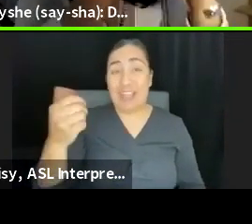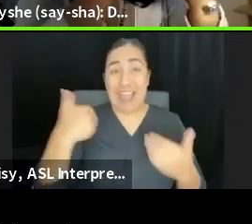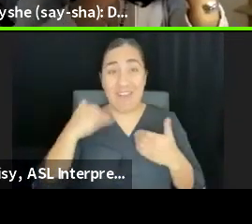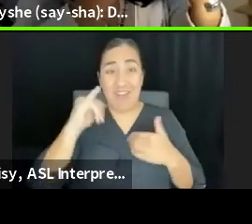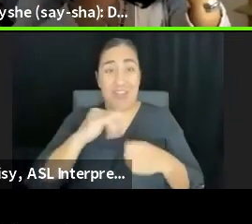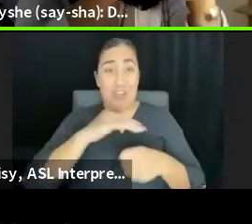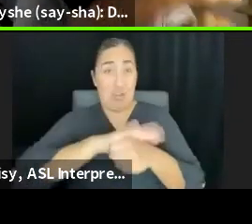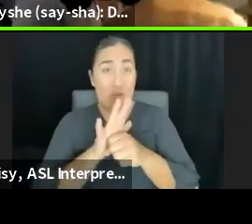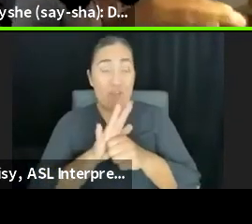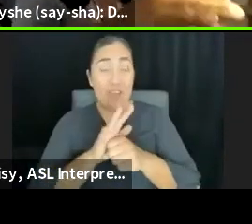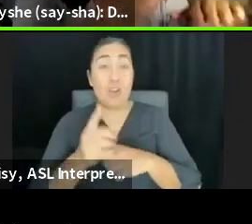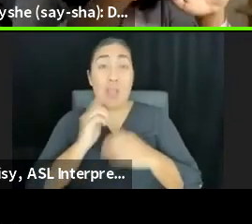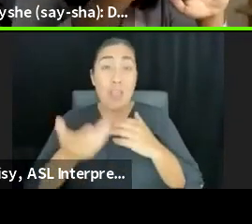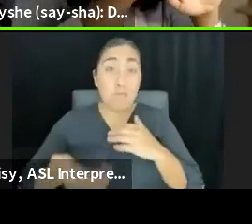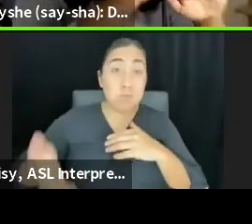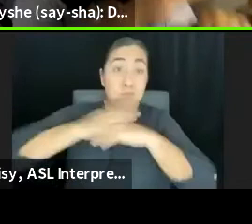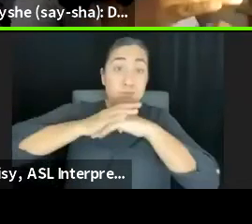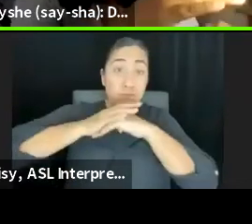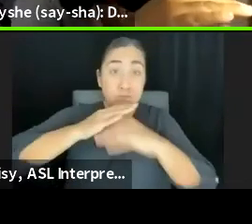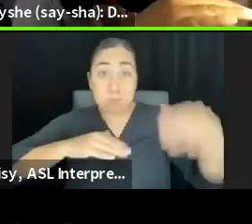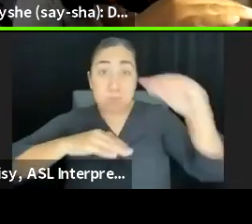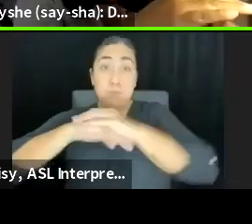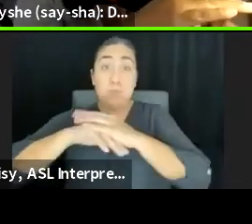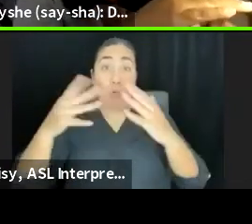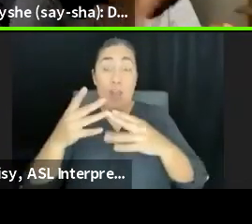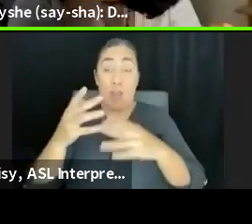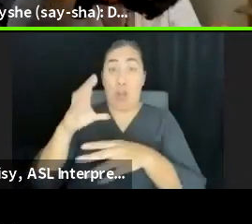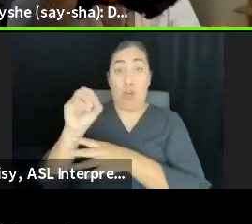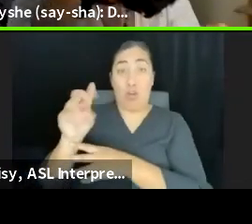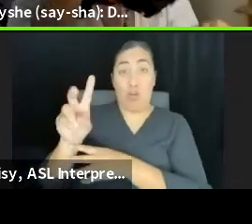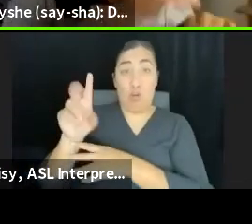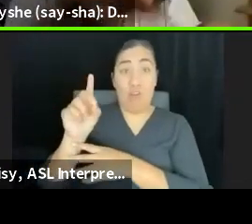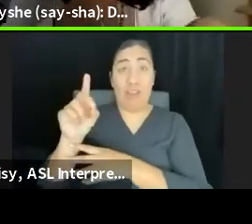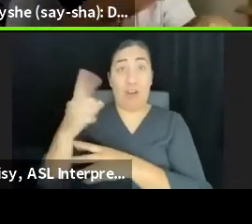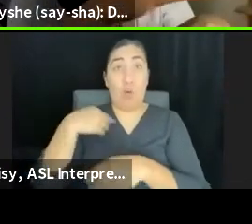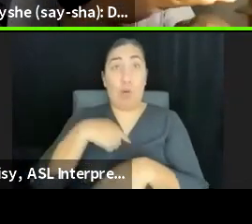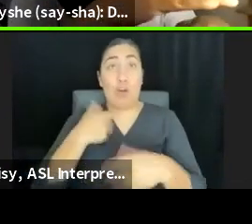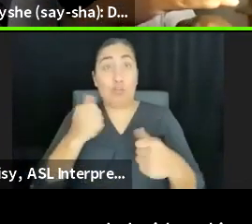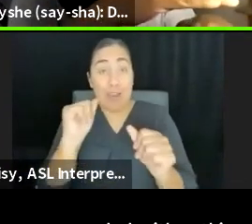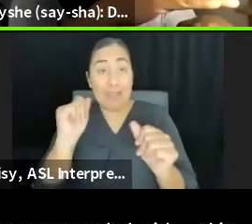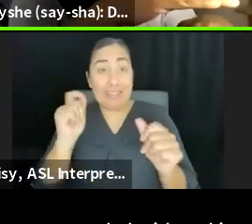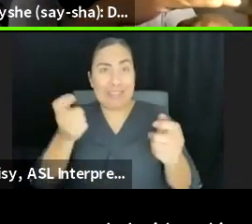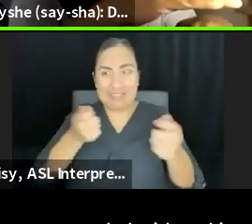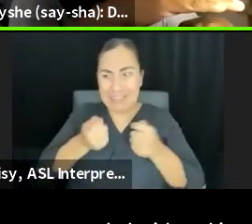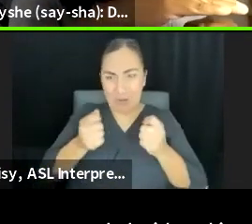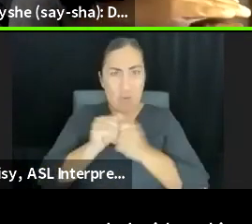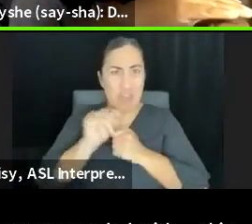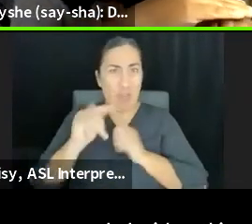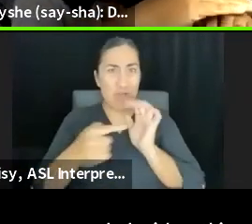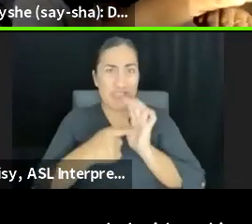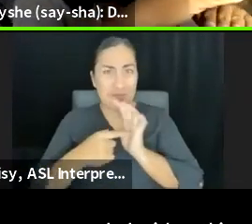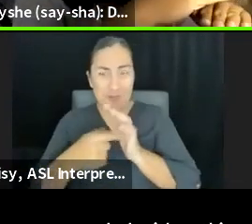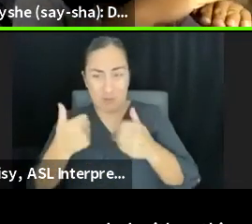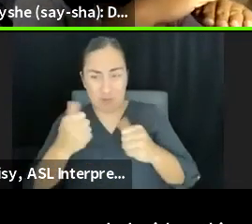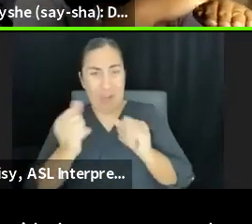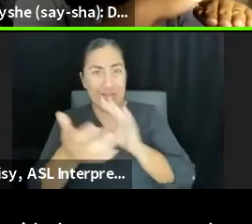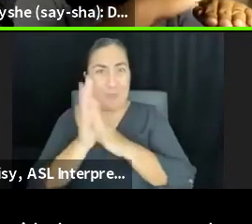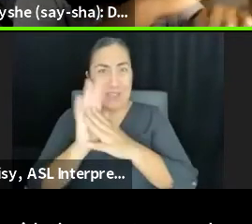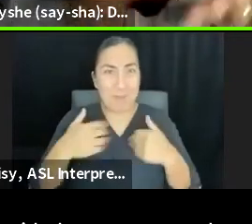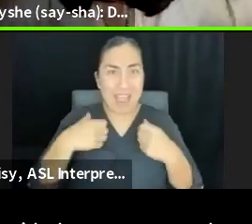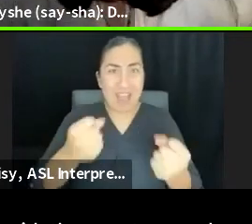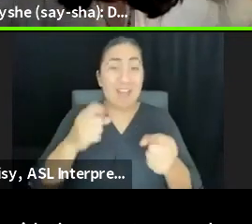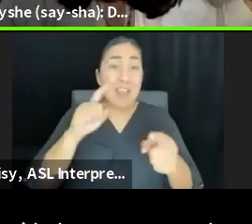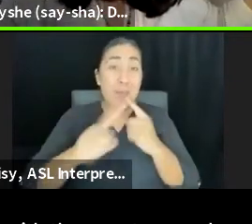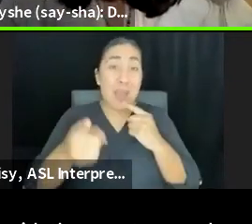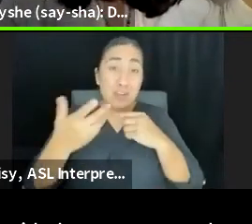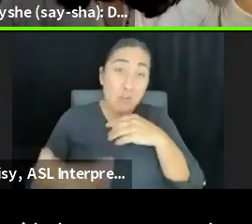and we're dealing with the symptoms and we're just trying to get healthy. But when you put on top of that the fact that we live